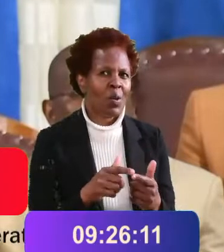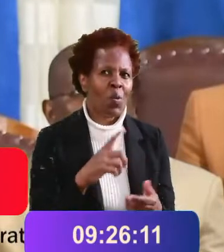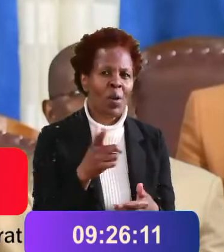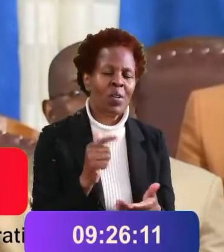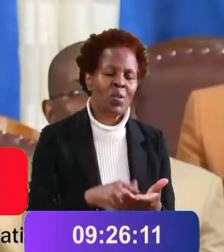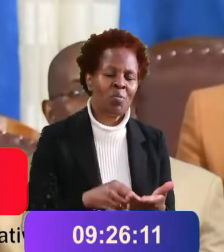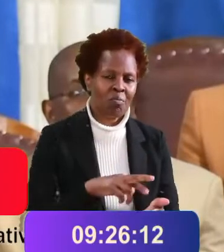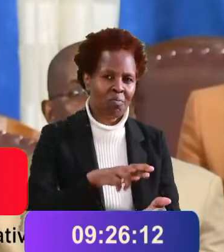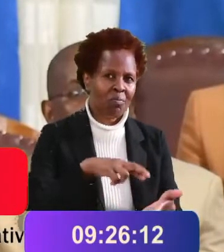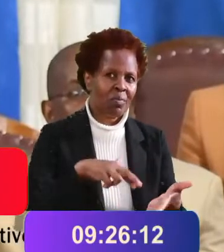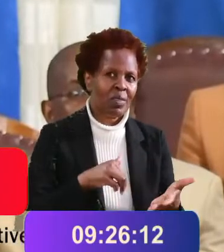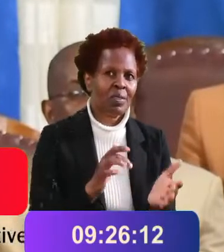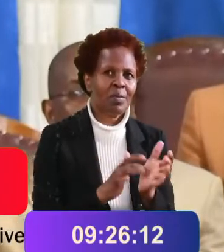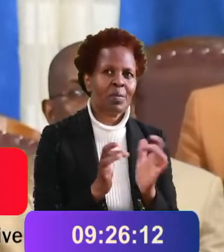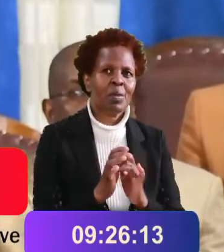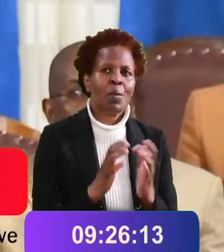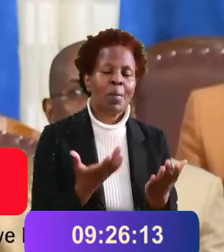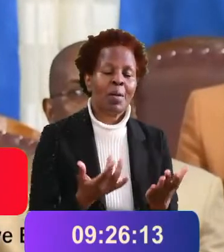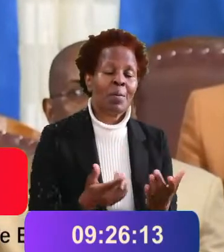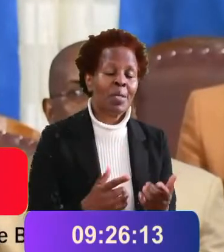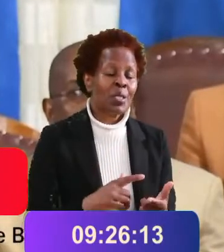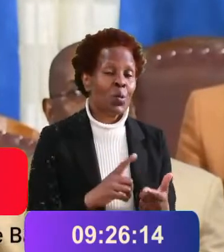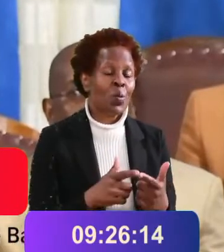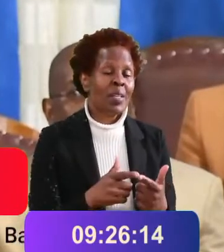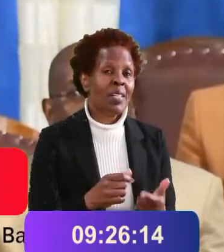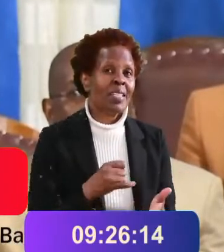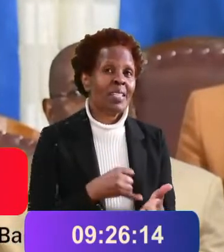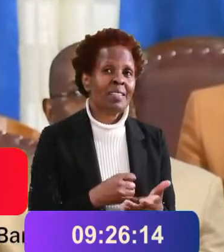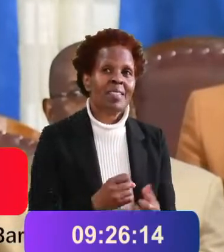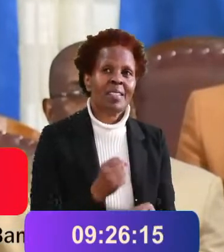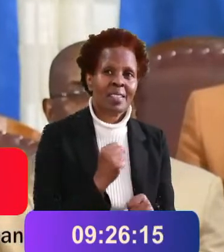study is the Bible reading that was done